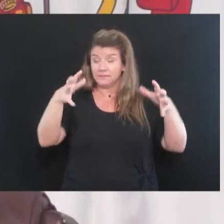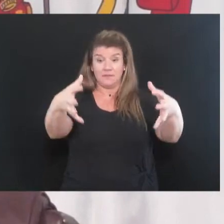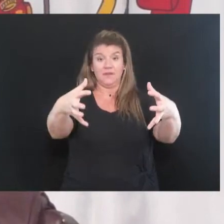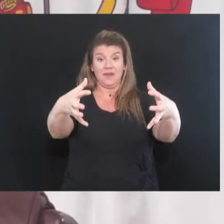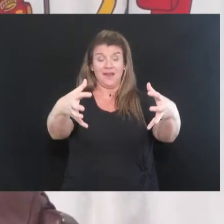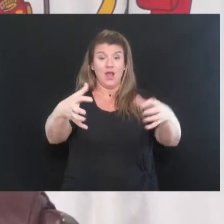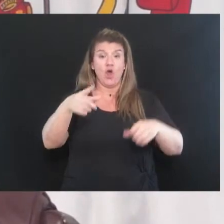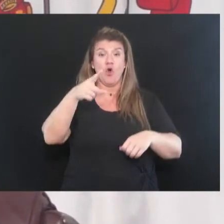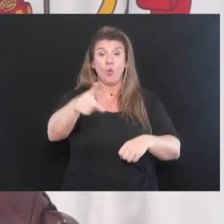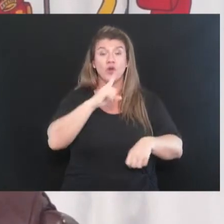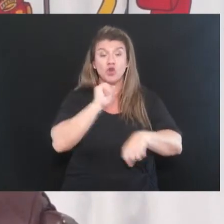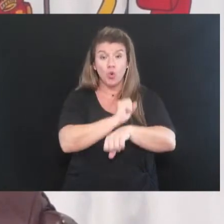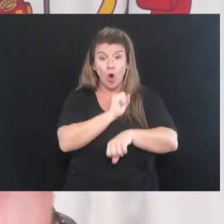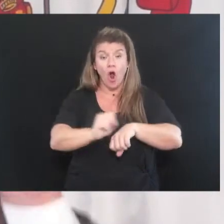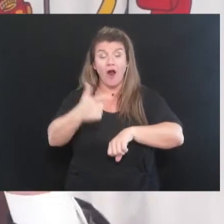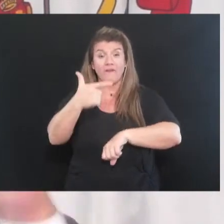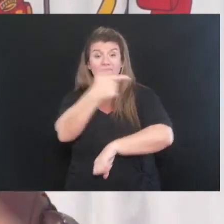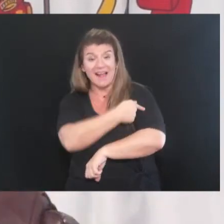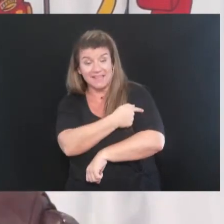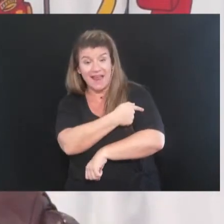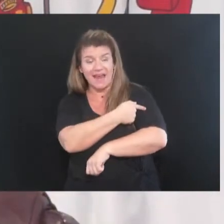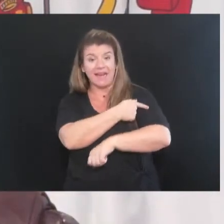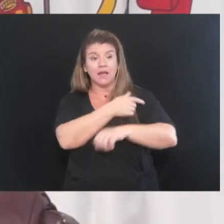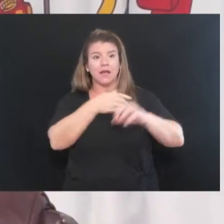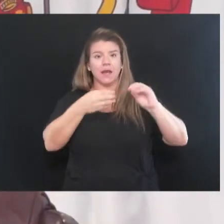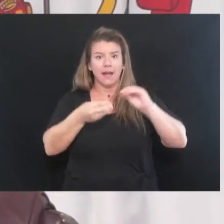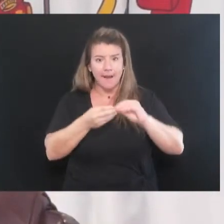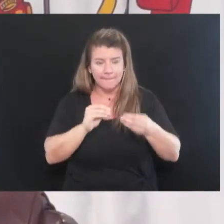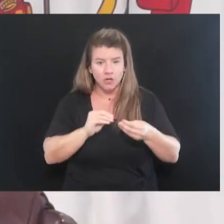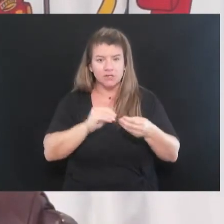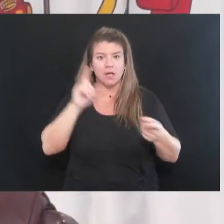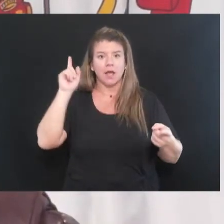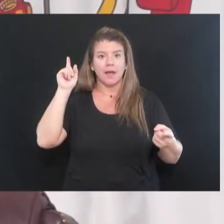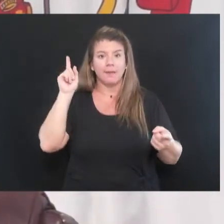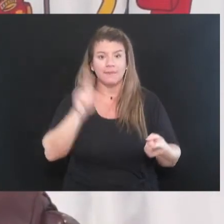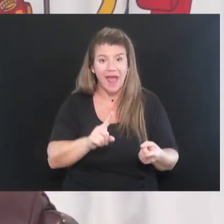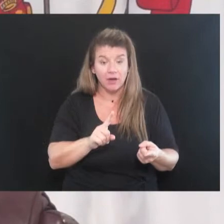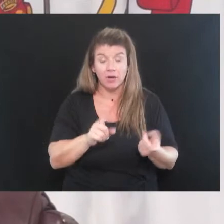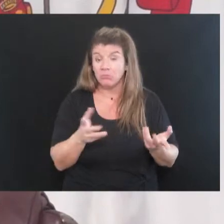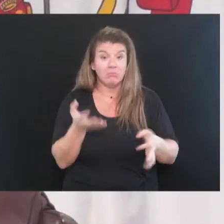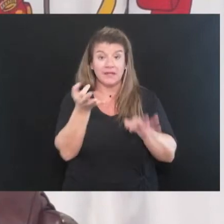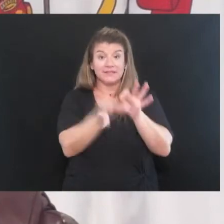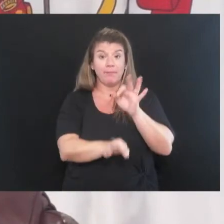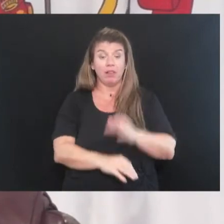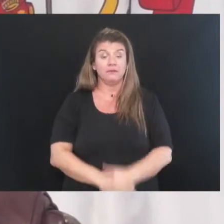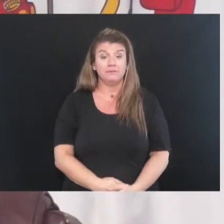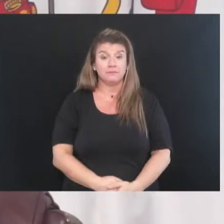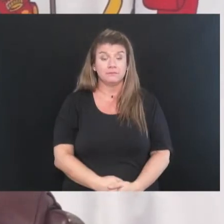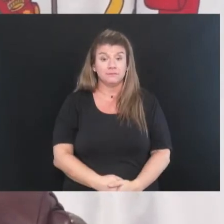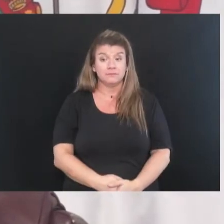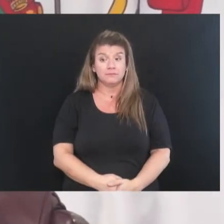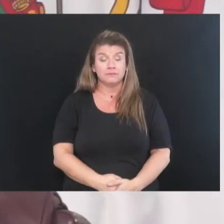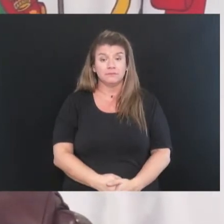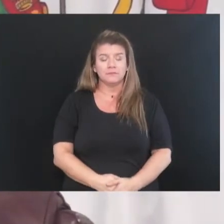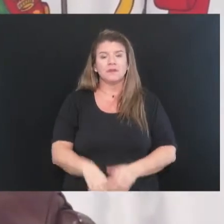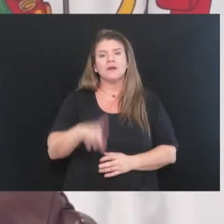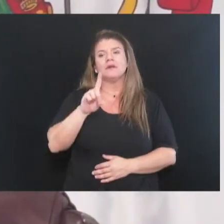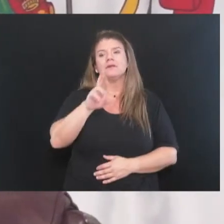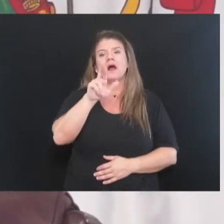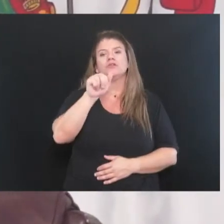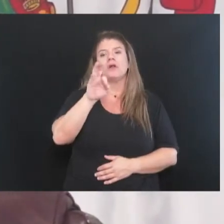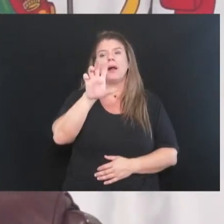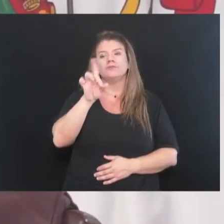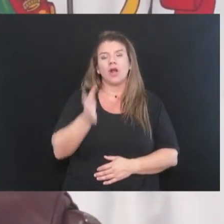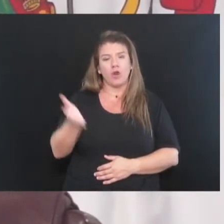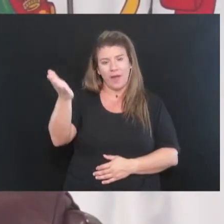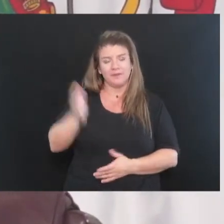you're vaccinated, the numbers come down. It's just as simple as that. But Dr. Amjad, you can